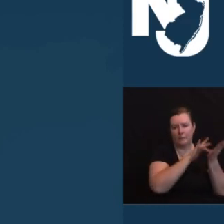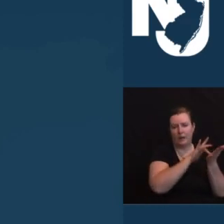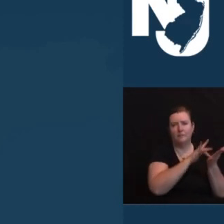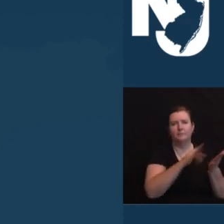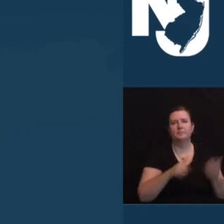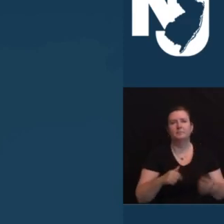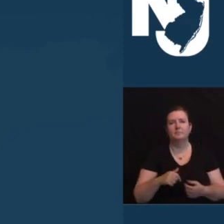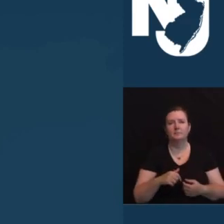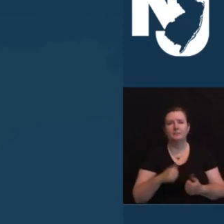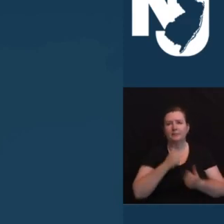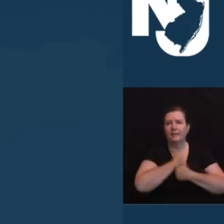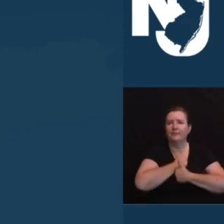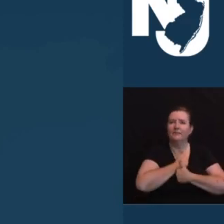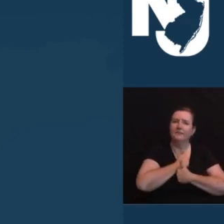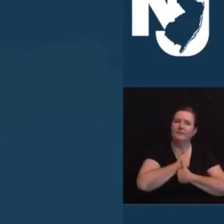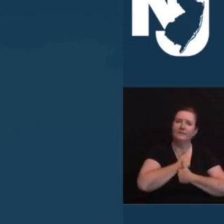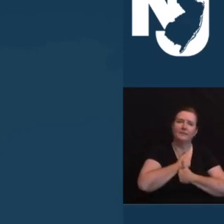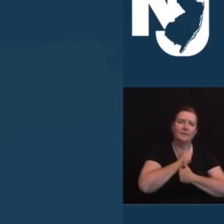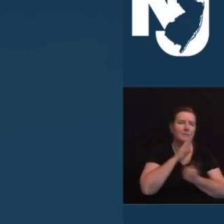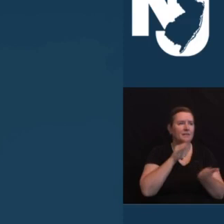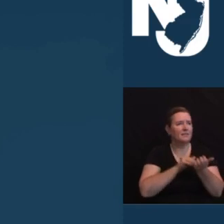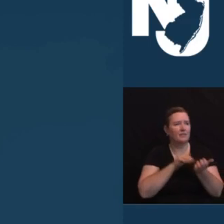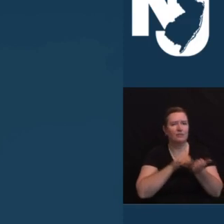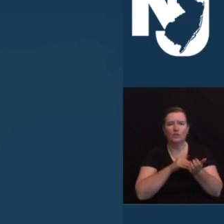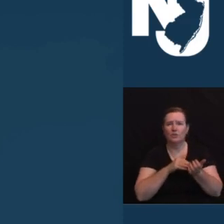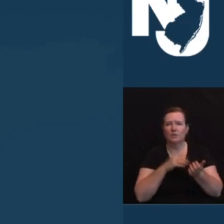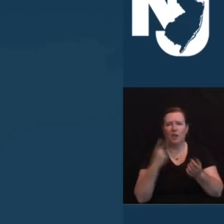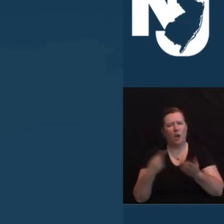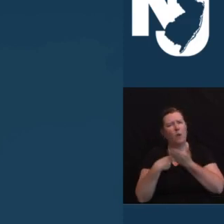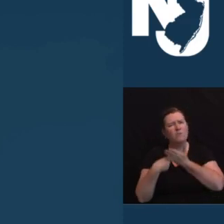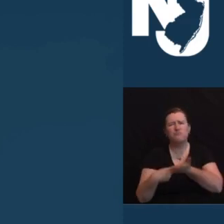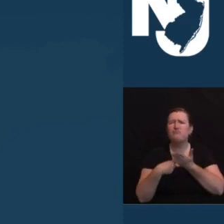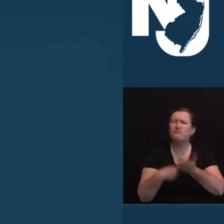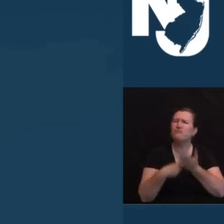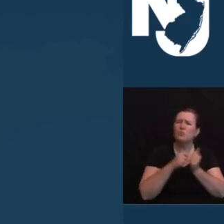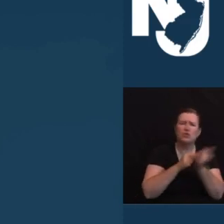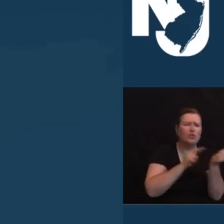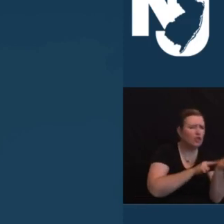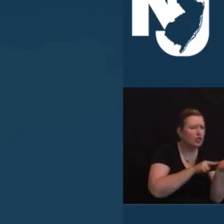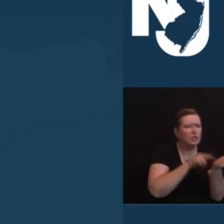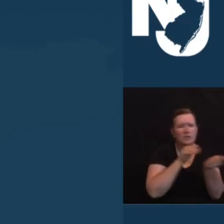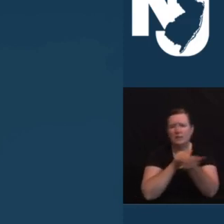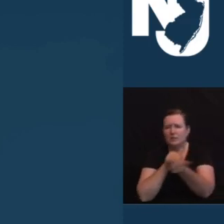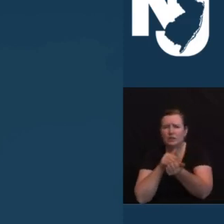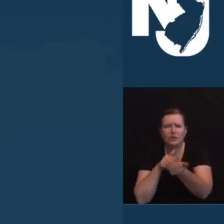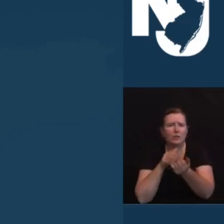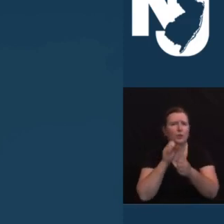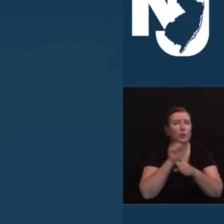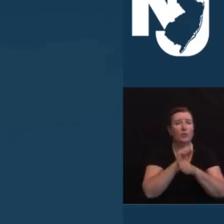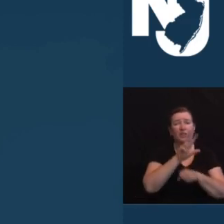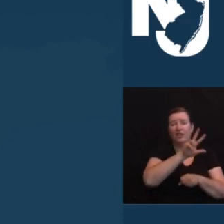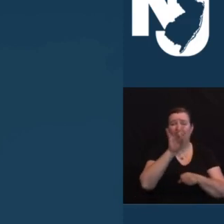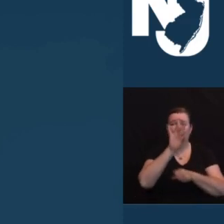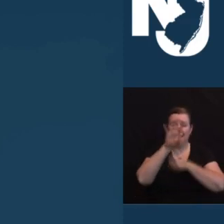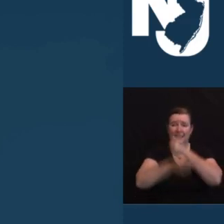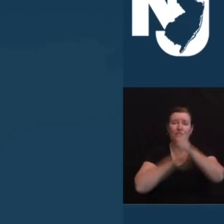his time to mentor fellow doctors, nurses, and technicians at Montclair Radiology, where he worked for 38 years until his retirement